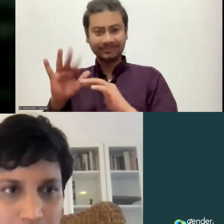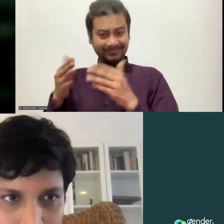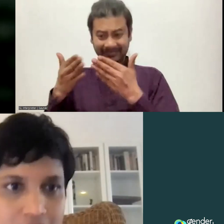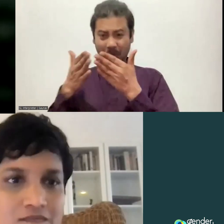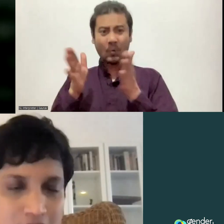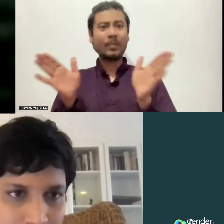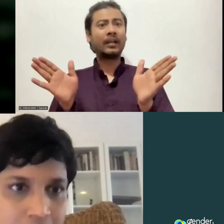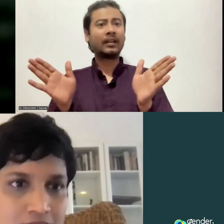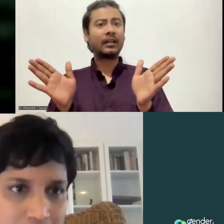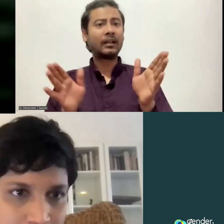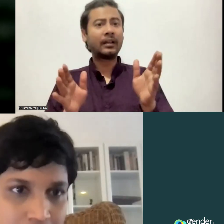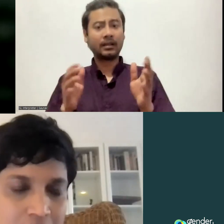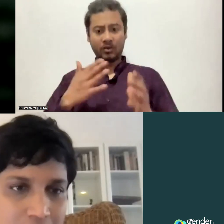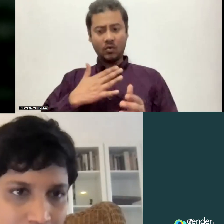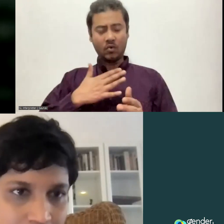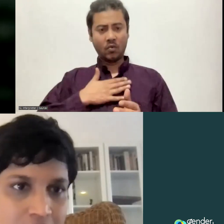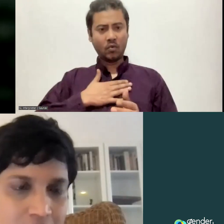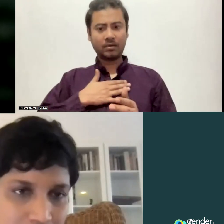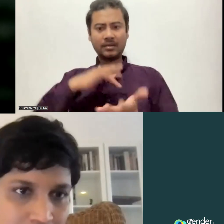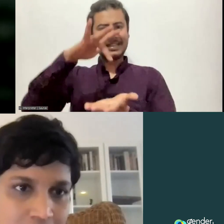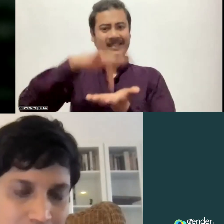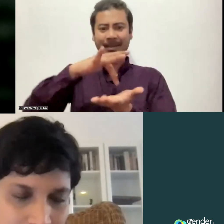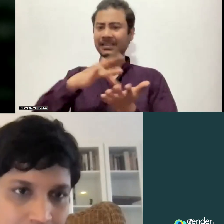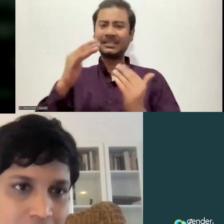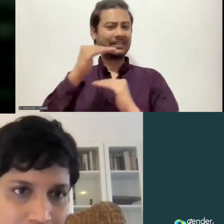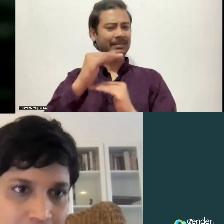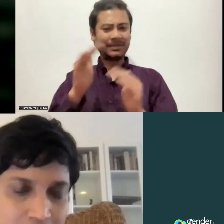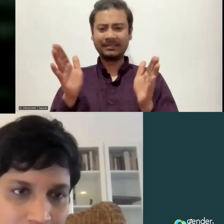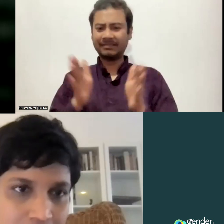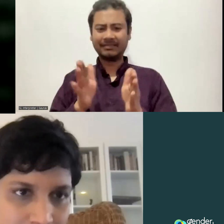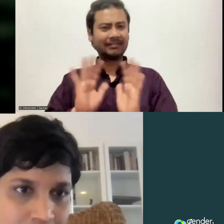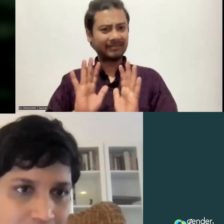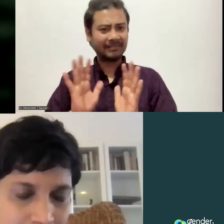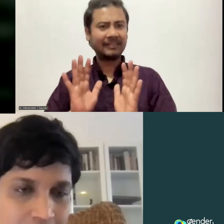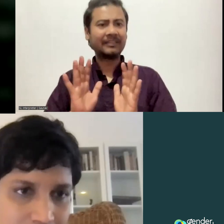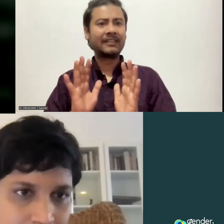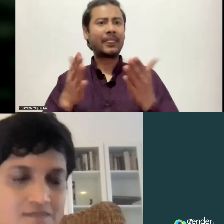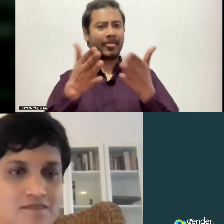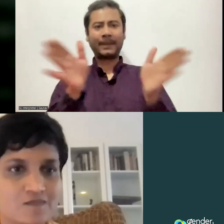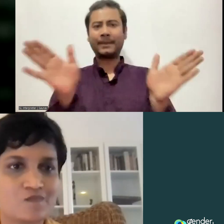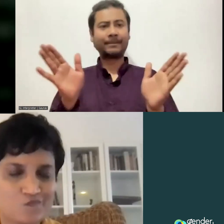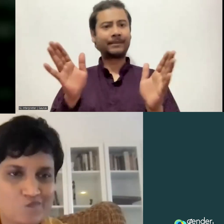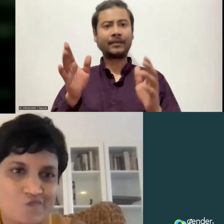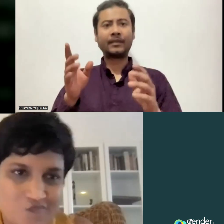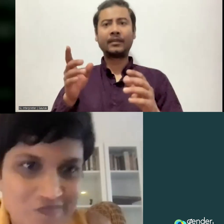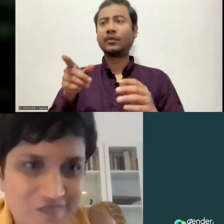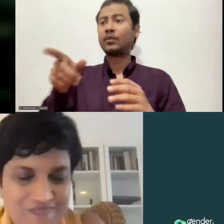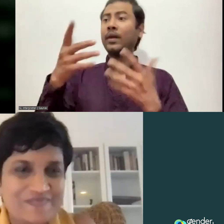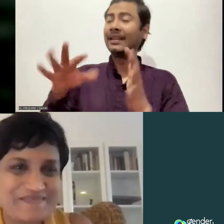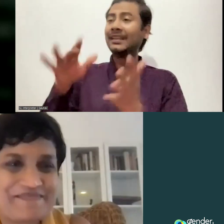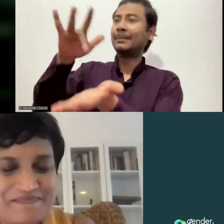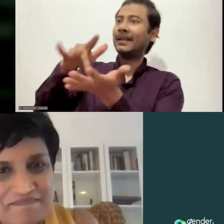space. Like you said, it's a two-way process even for us. It's not you come in as consultants and say, here are the 5 things you